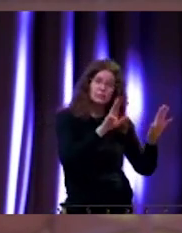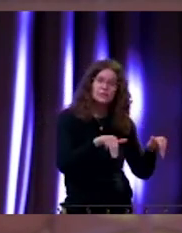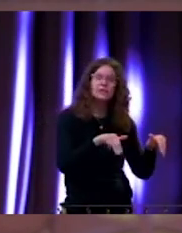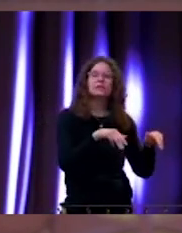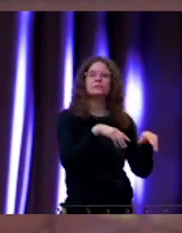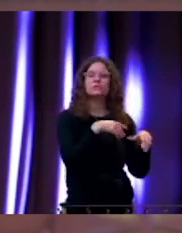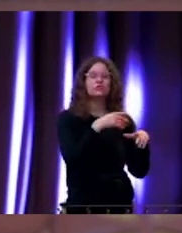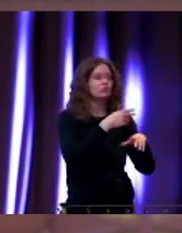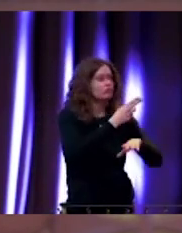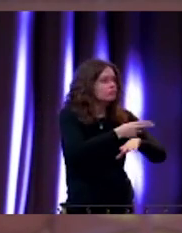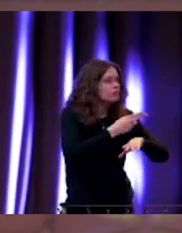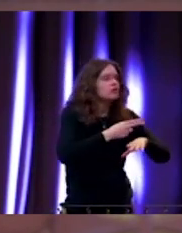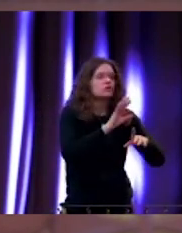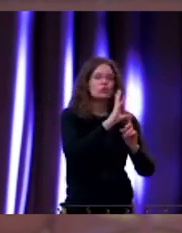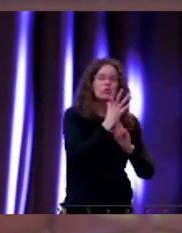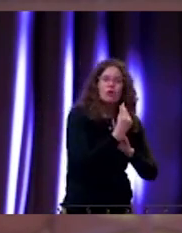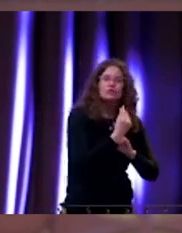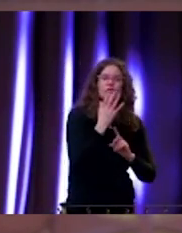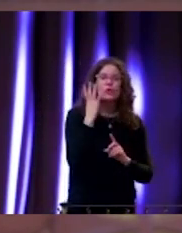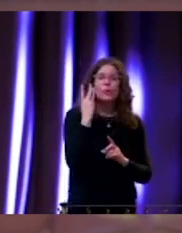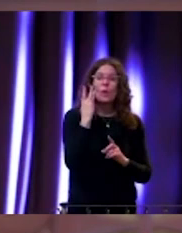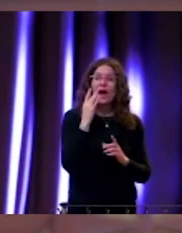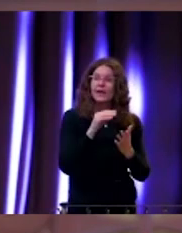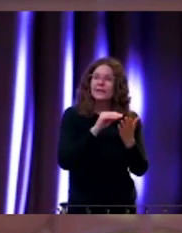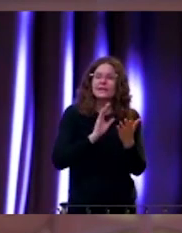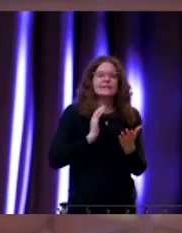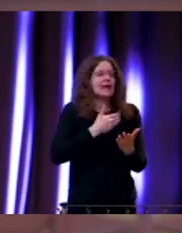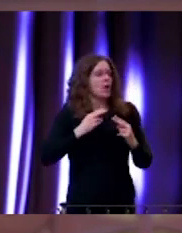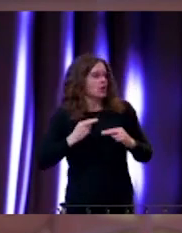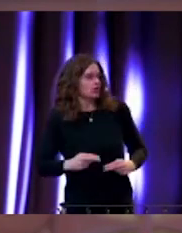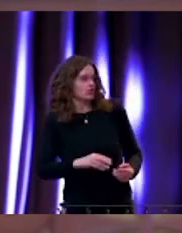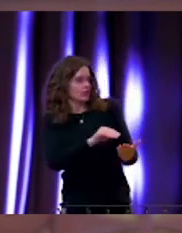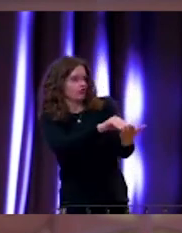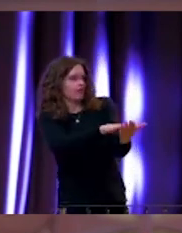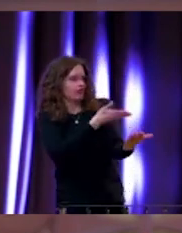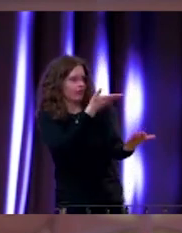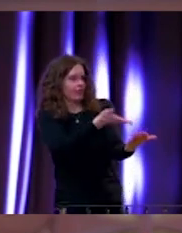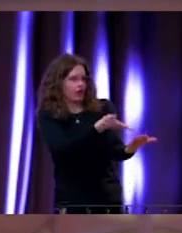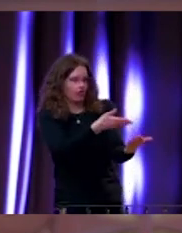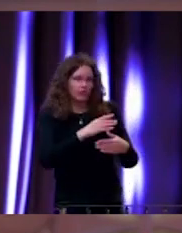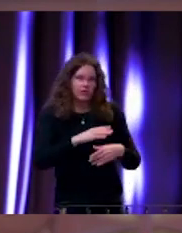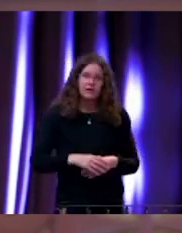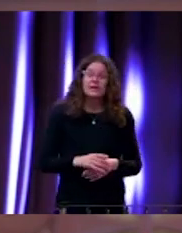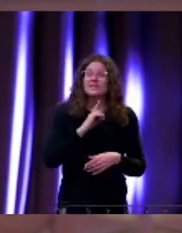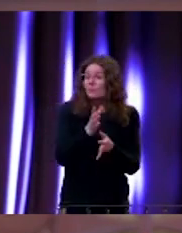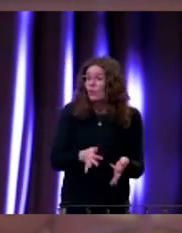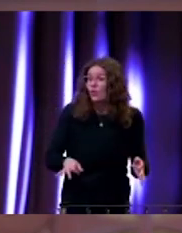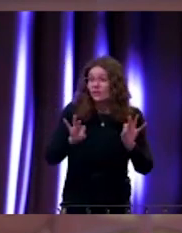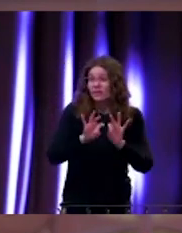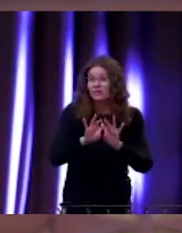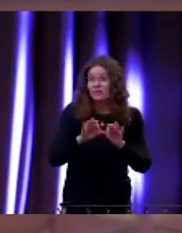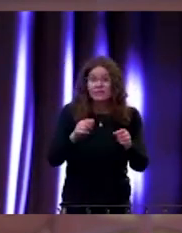and many of them, because it is the record of our humanity and our inhumanity. It's important. You're